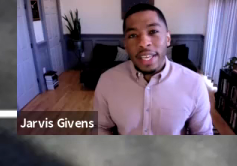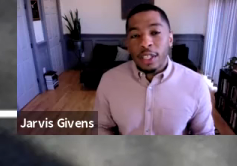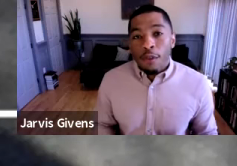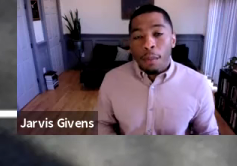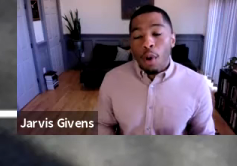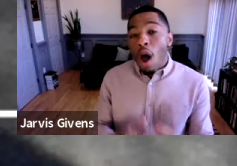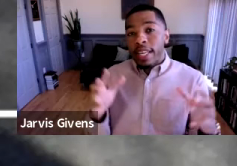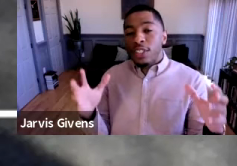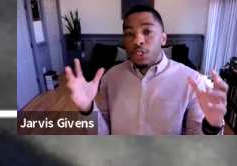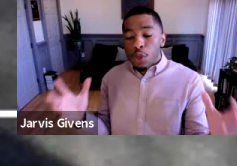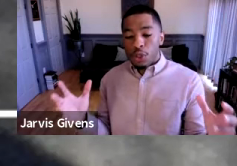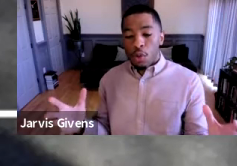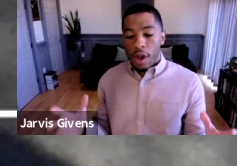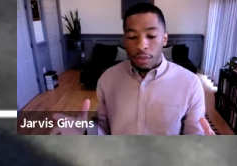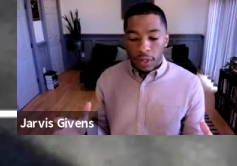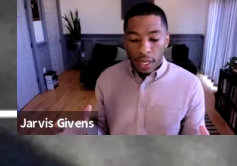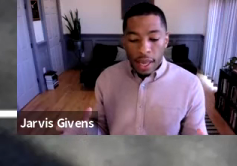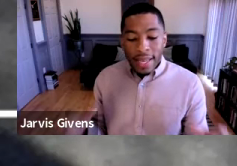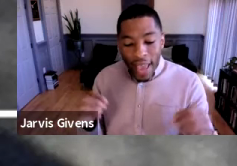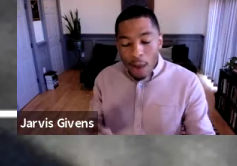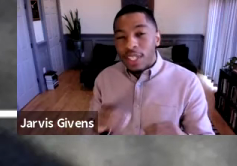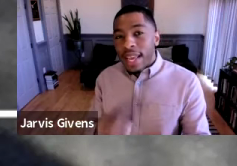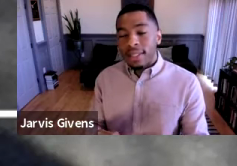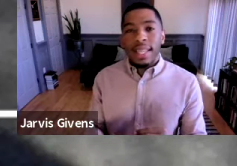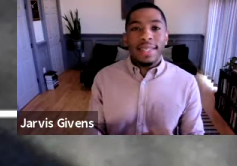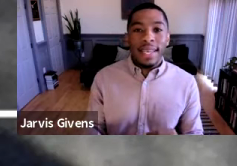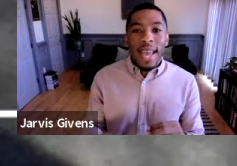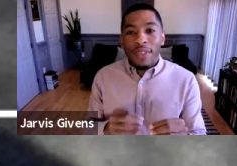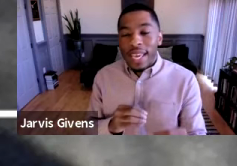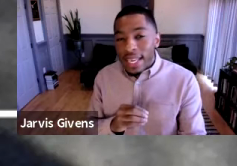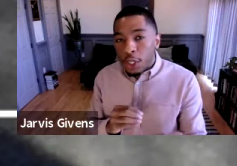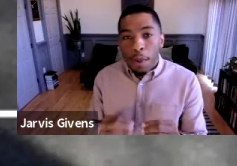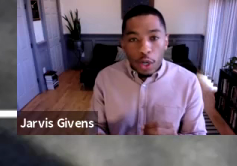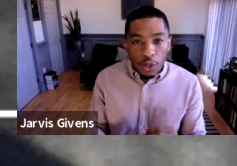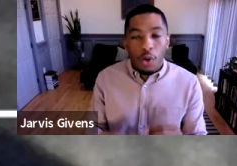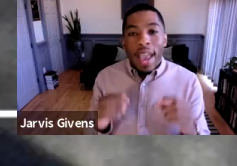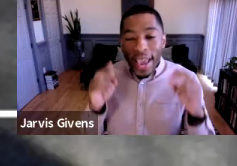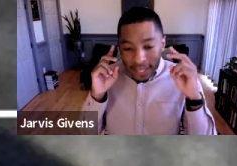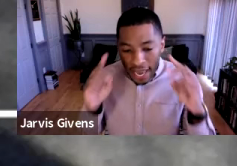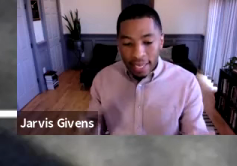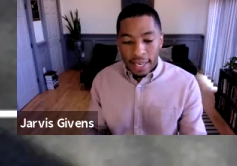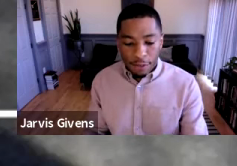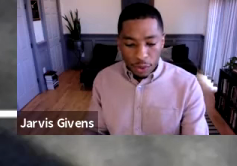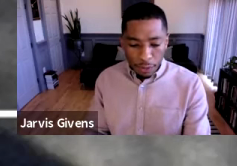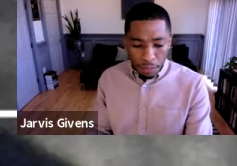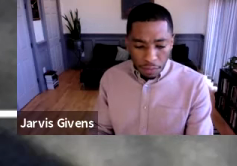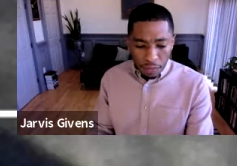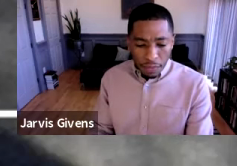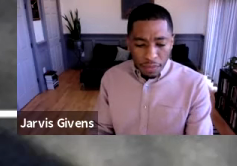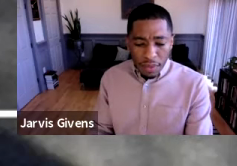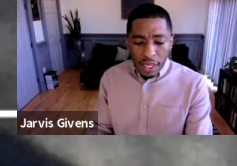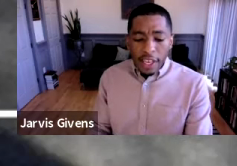which ranged from broad institutional realms down to things that they did at the interpersonal and psychic levels.